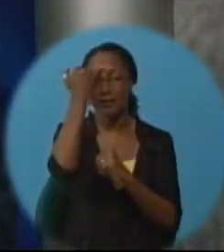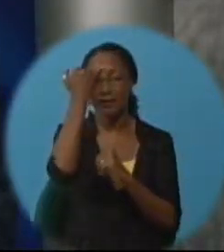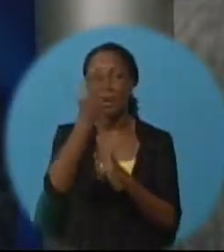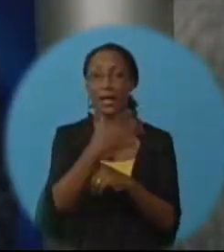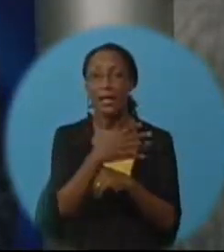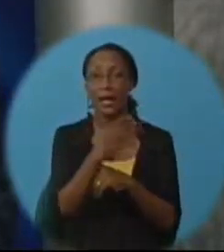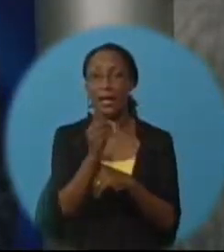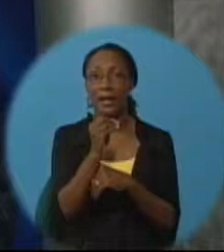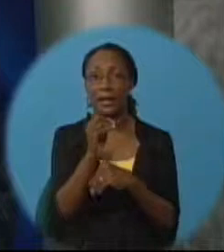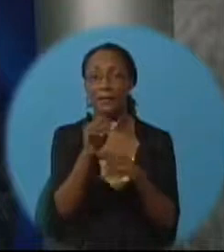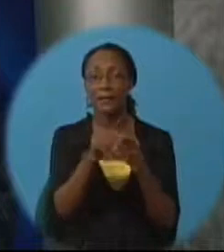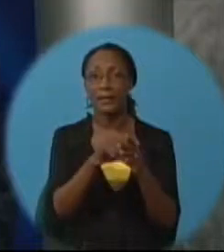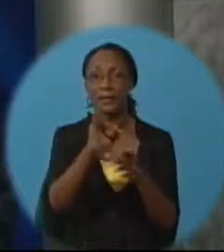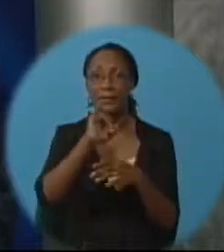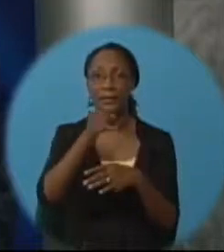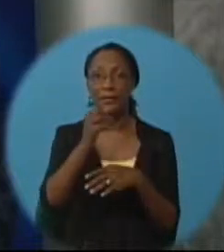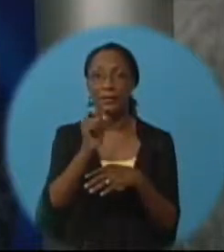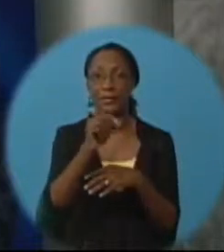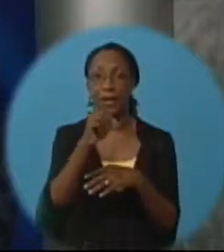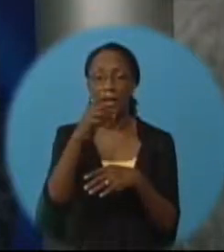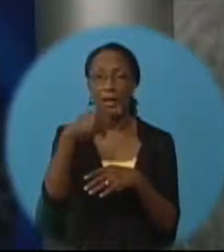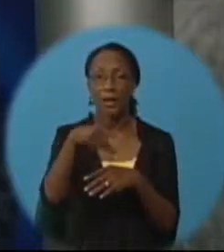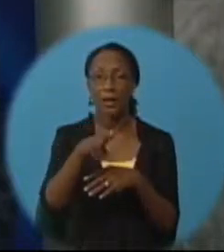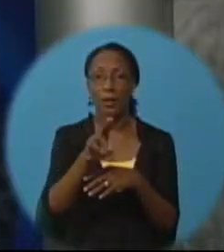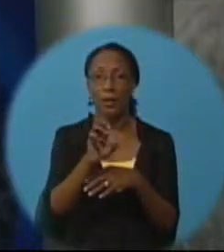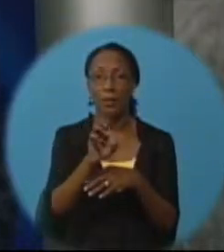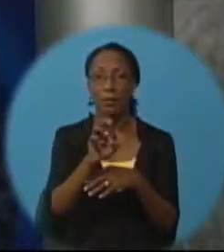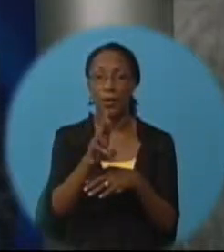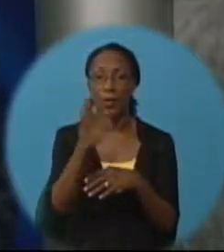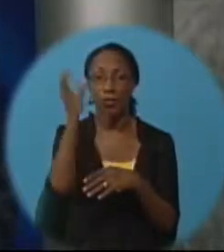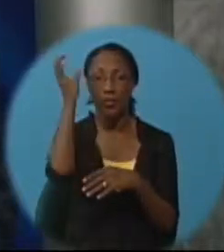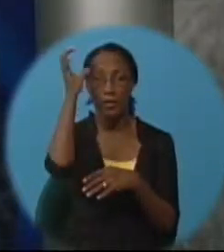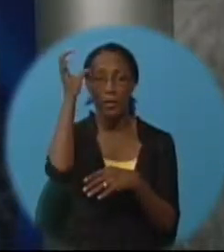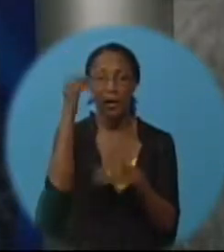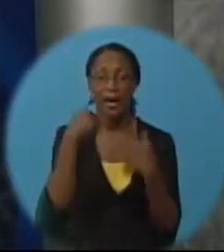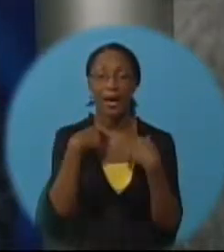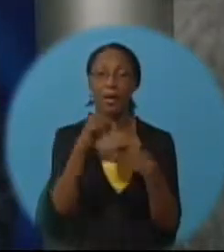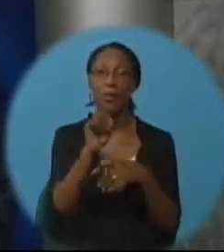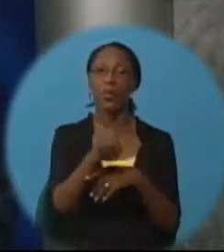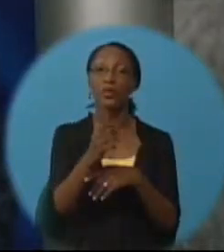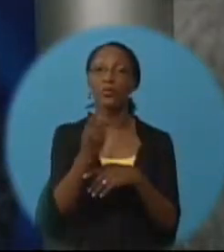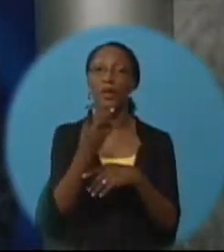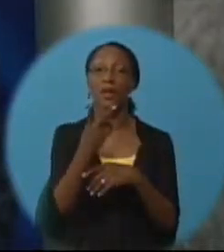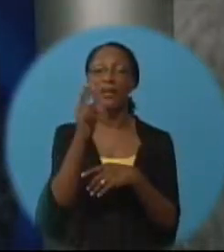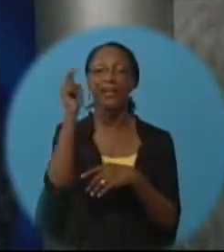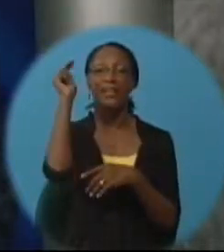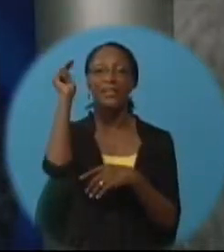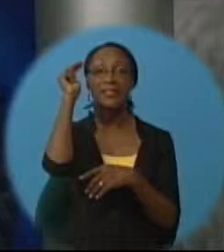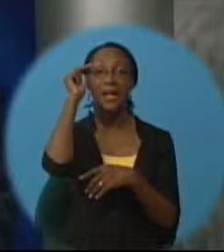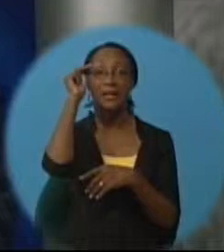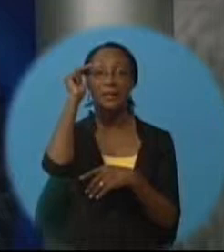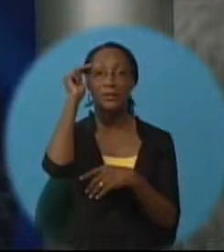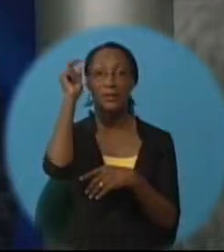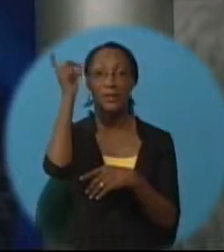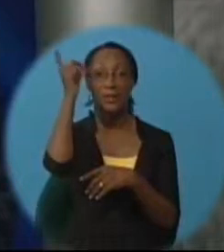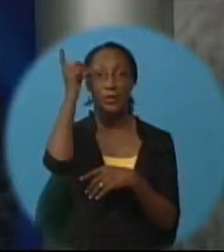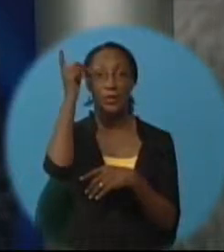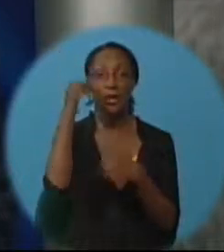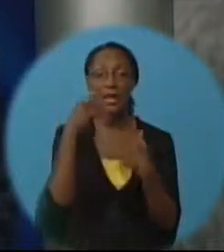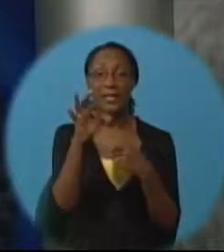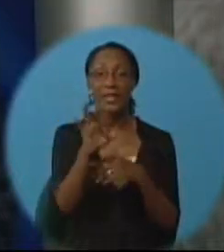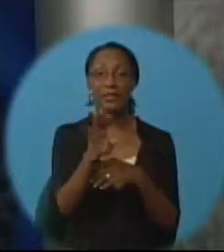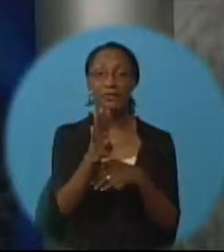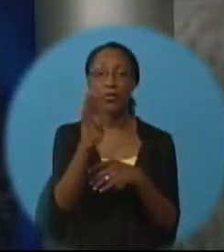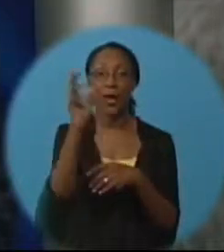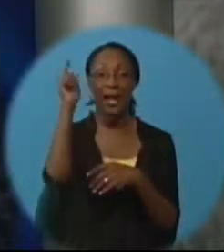University Complex, Chanderpaul ended with the top score of 112. Narseen Deonarine got 94, Versami Puramal 46 not out, and Tino